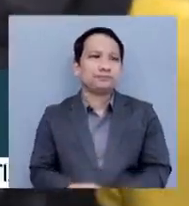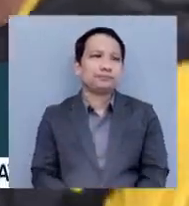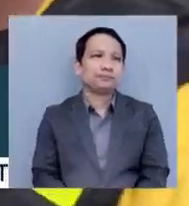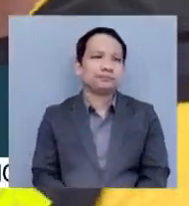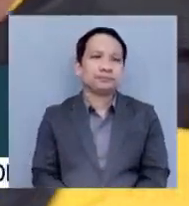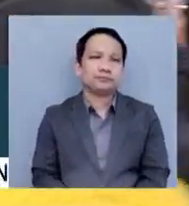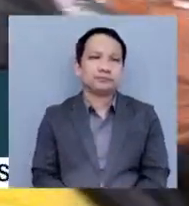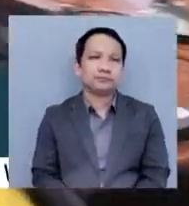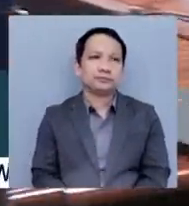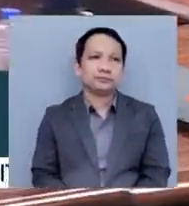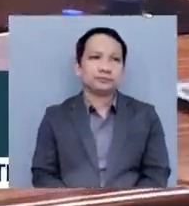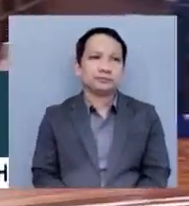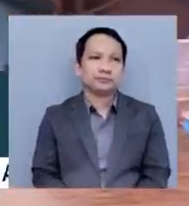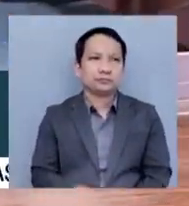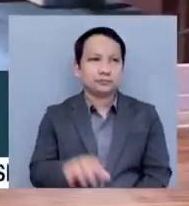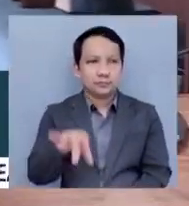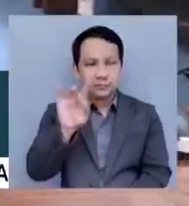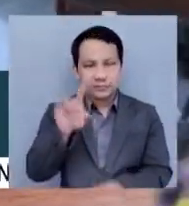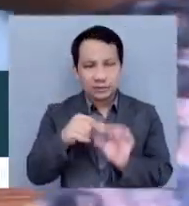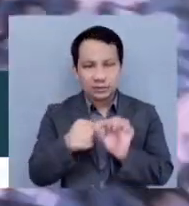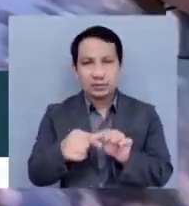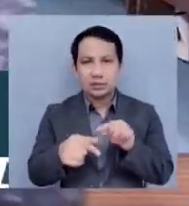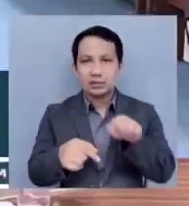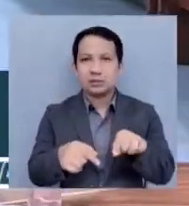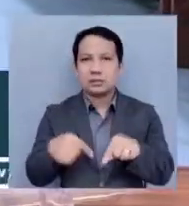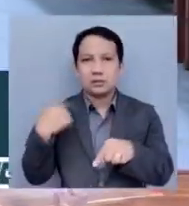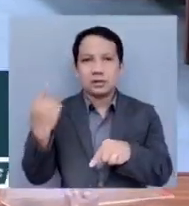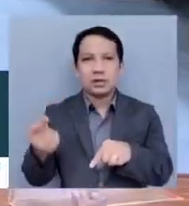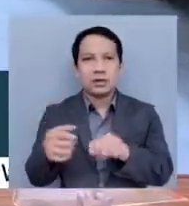Yun lang ang na-discover ko